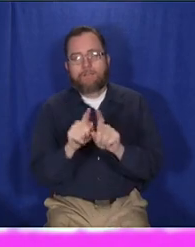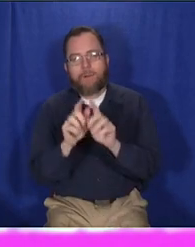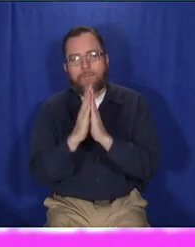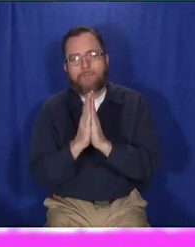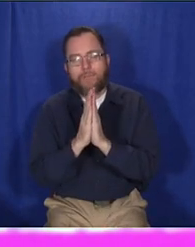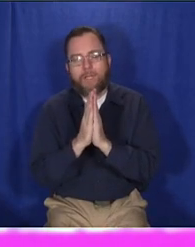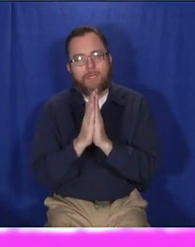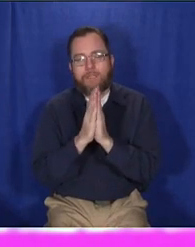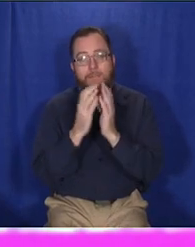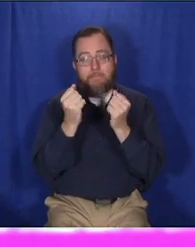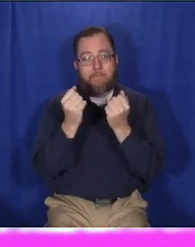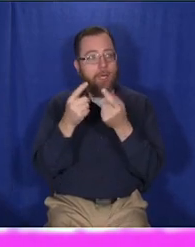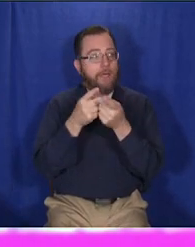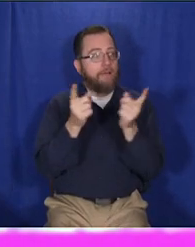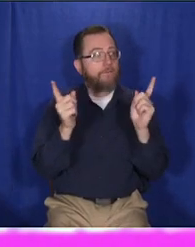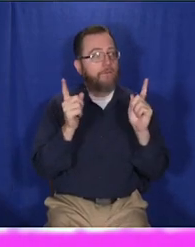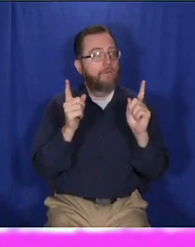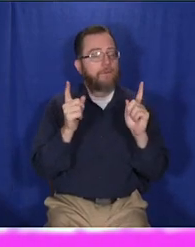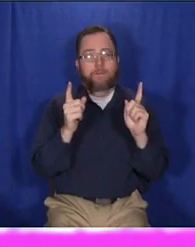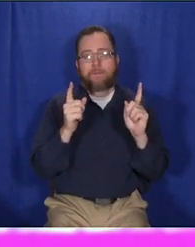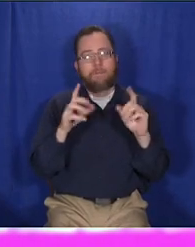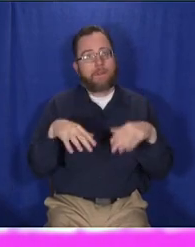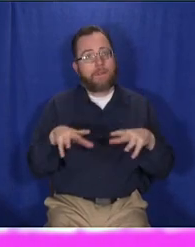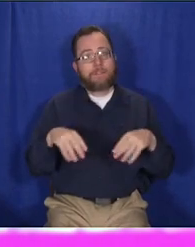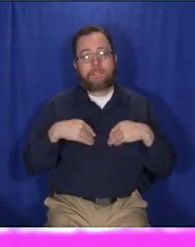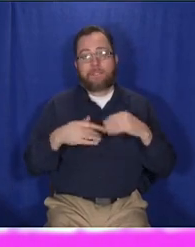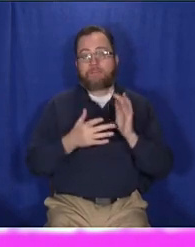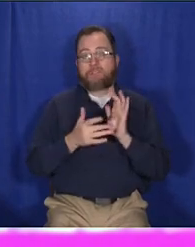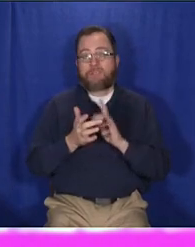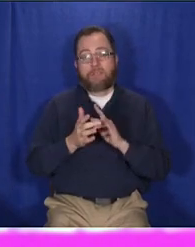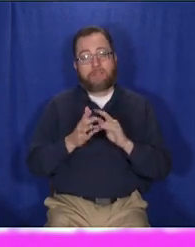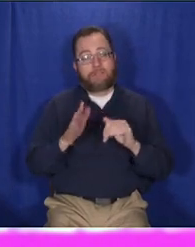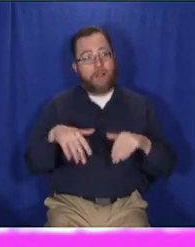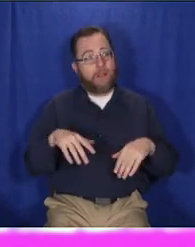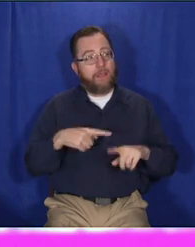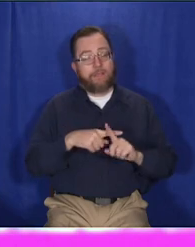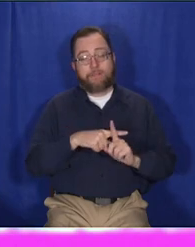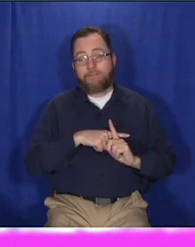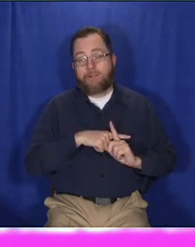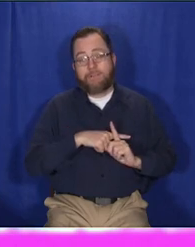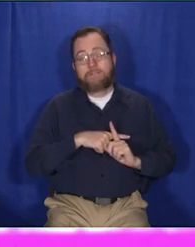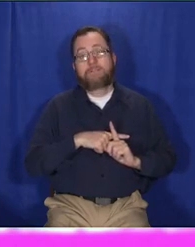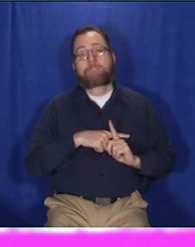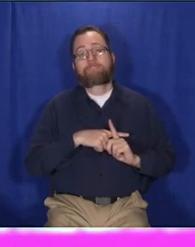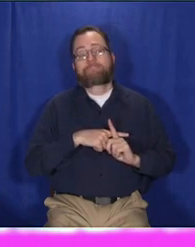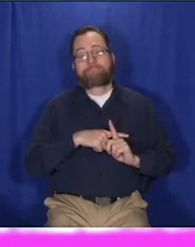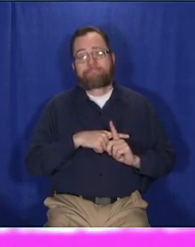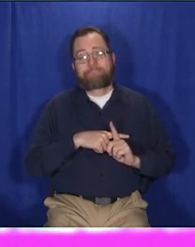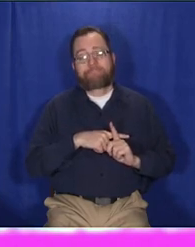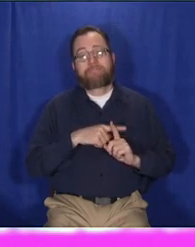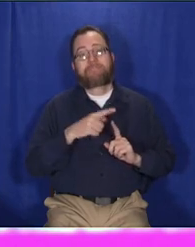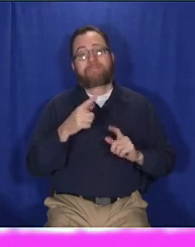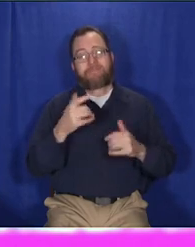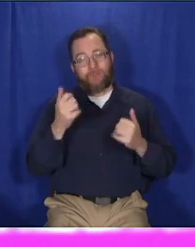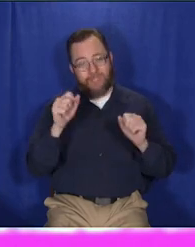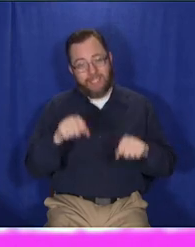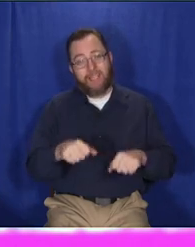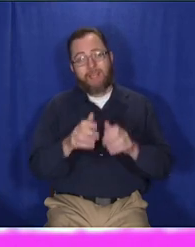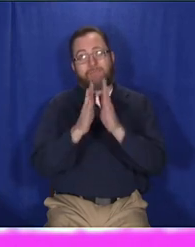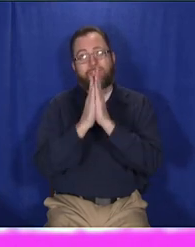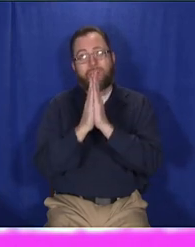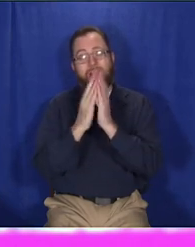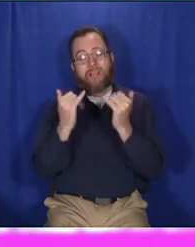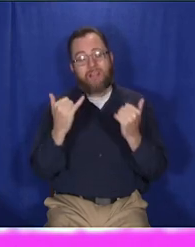that today would be the day you begin this covenant relationship with God, that you step into God's divine economy that operates